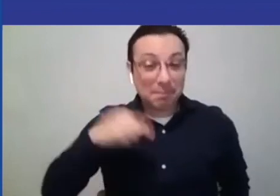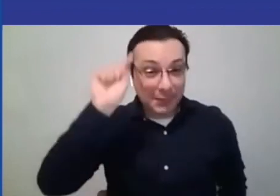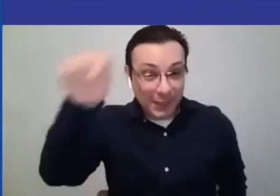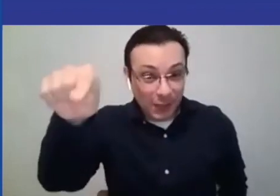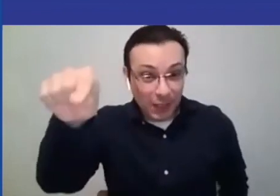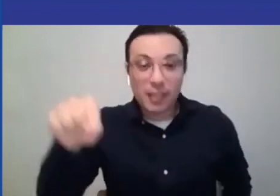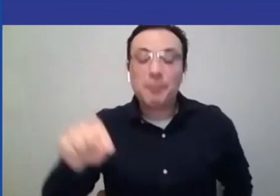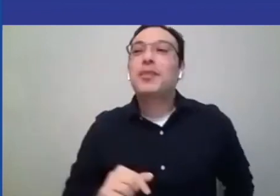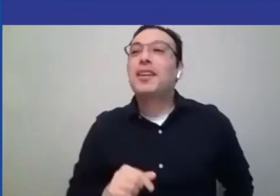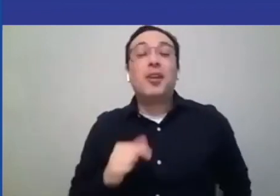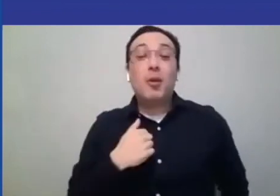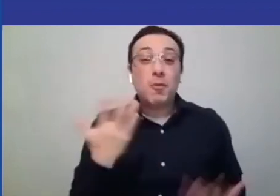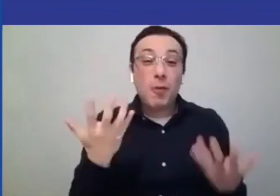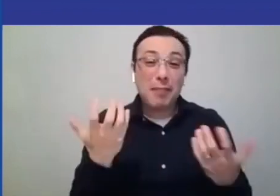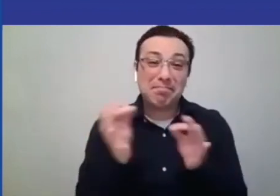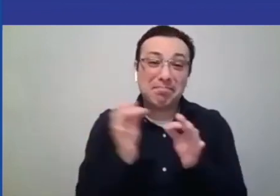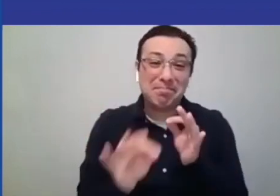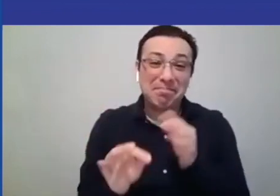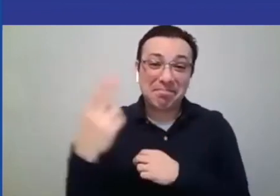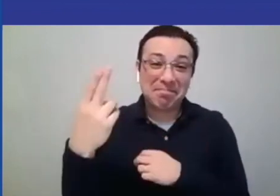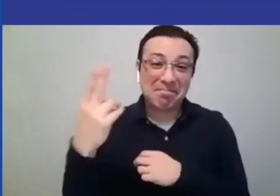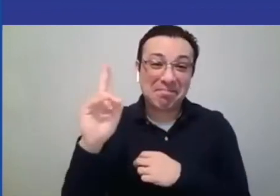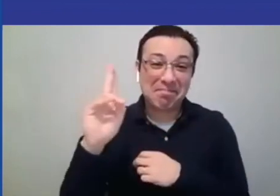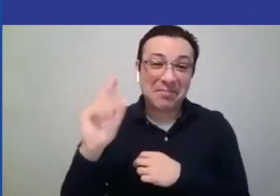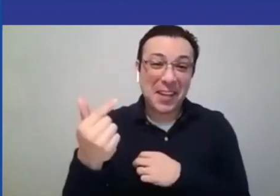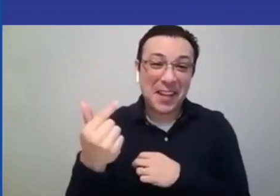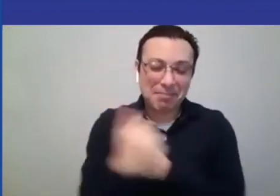I want to come to that festival, first of all.